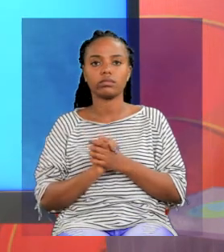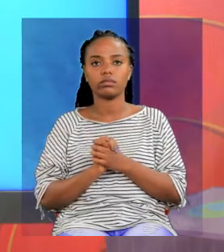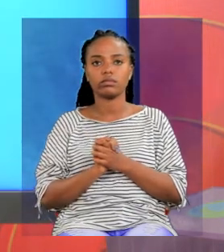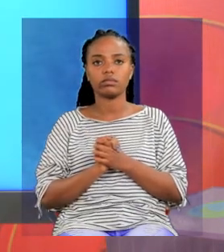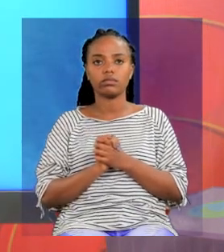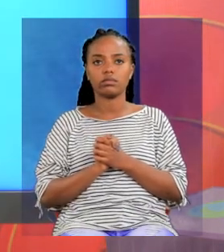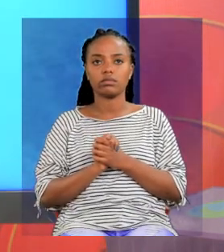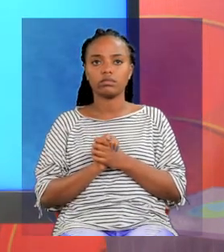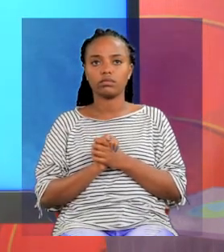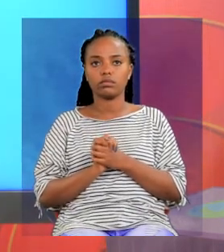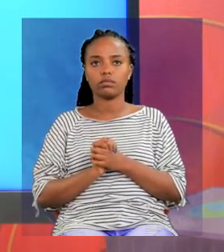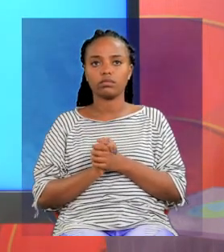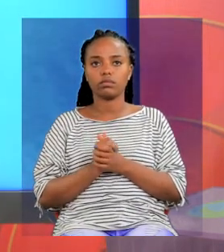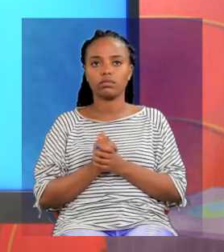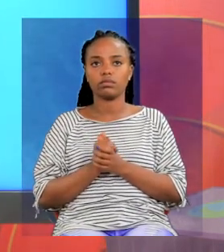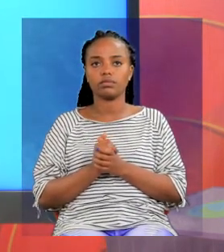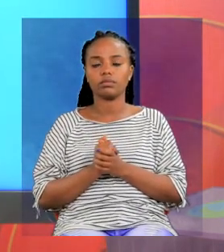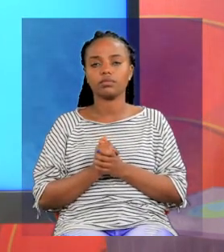XC,